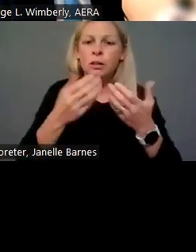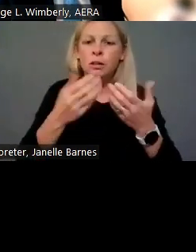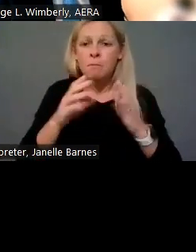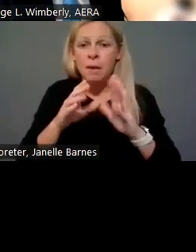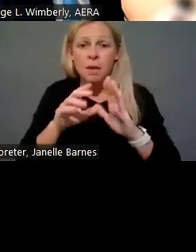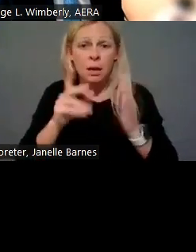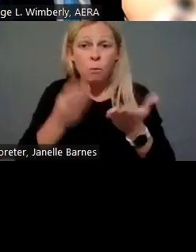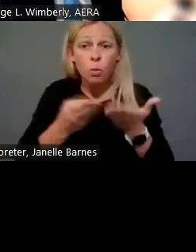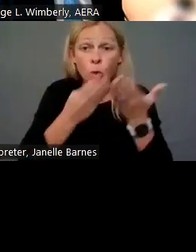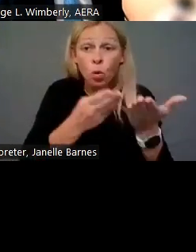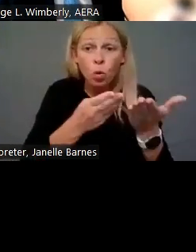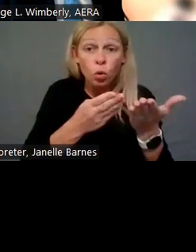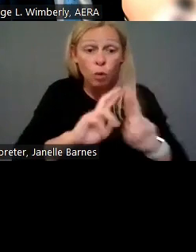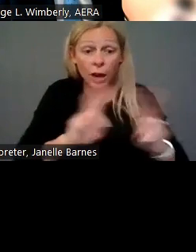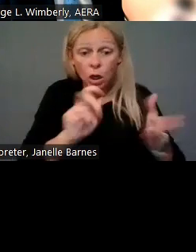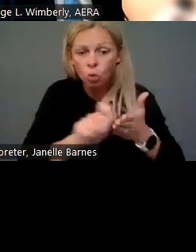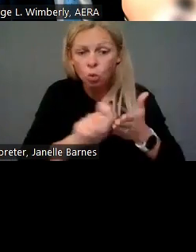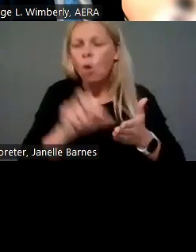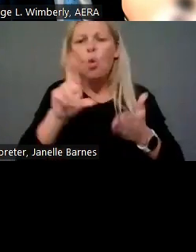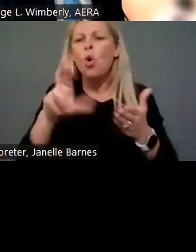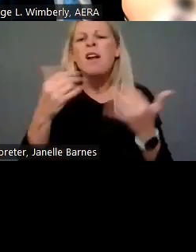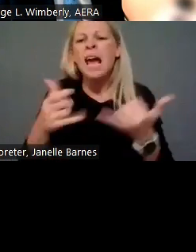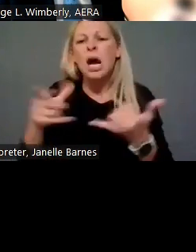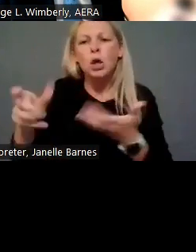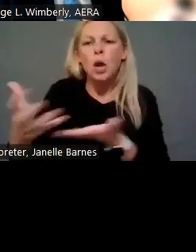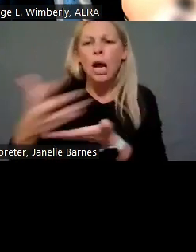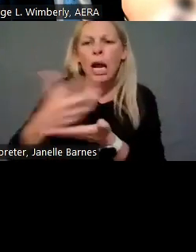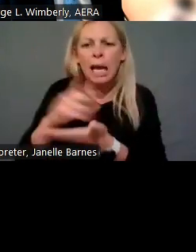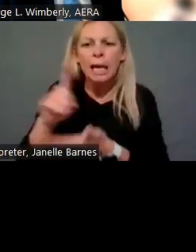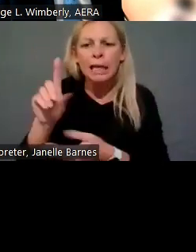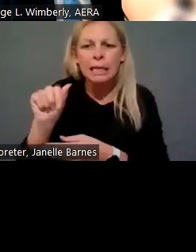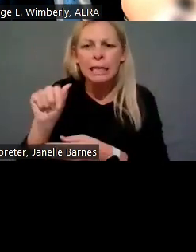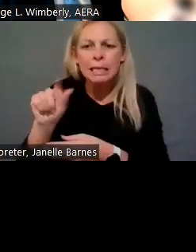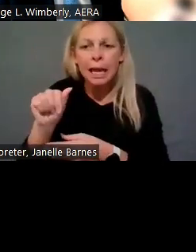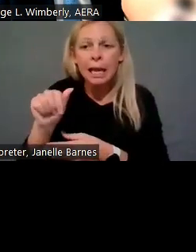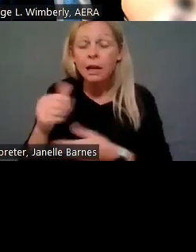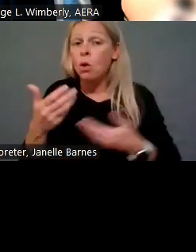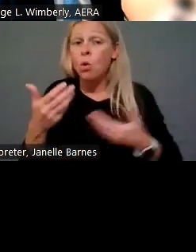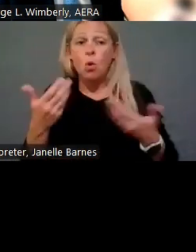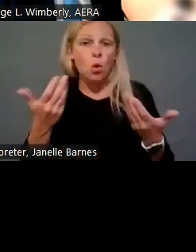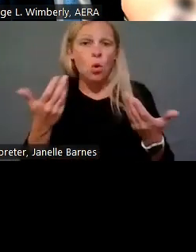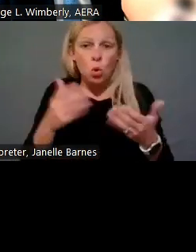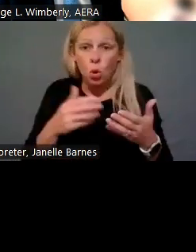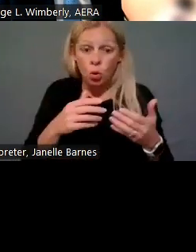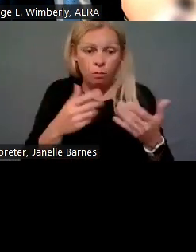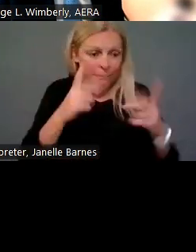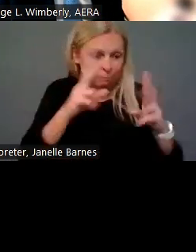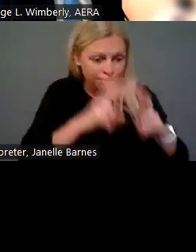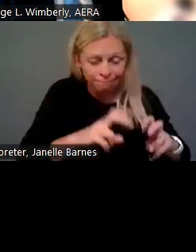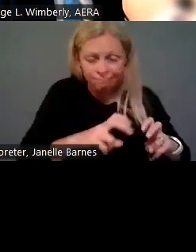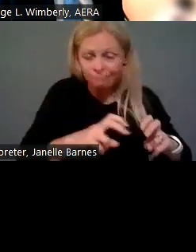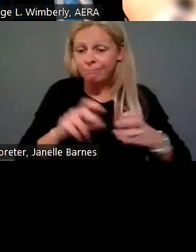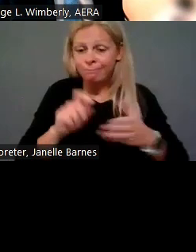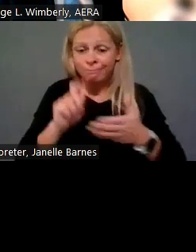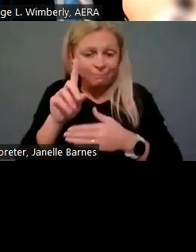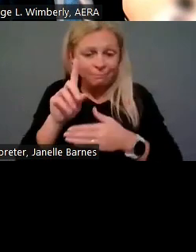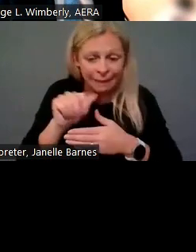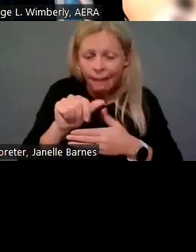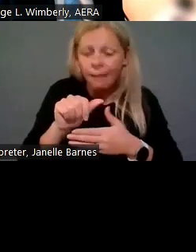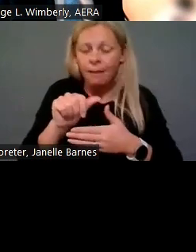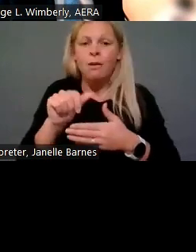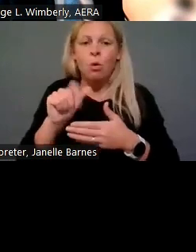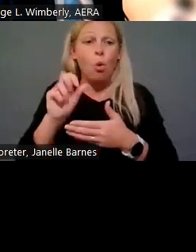actually collecting data, and maybe even in the writing stage of your dissertation.